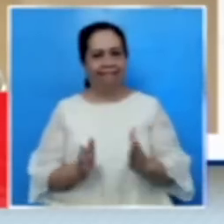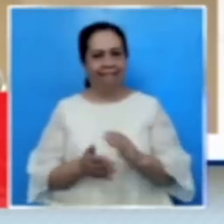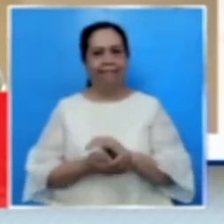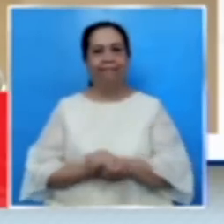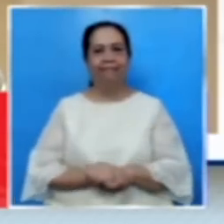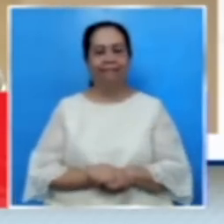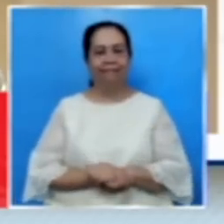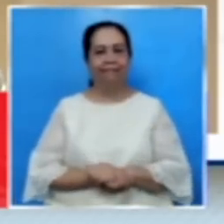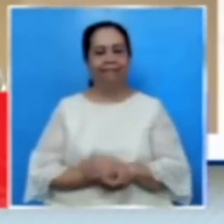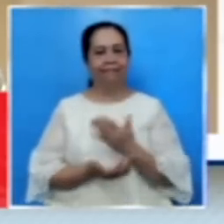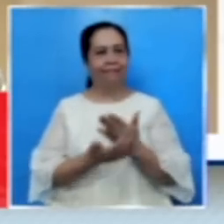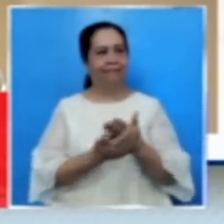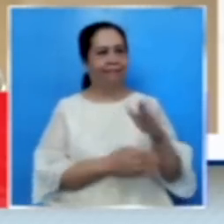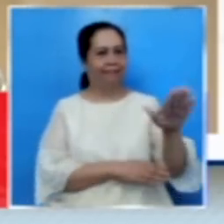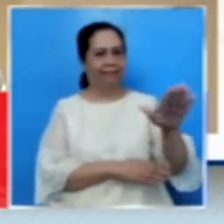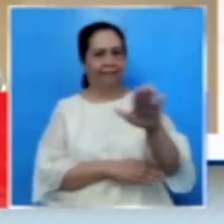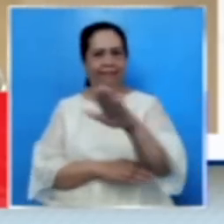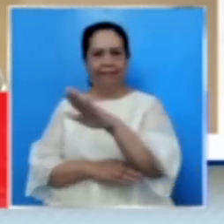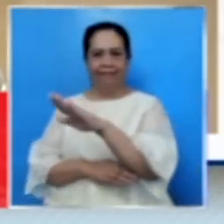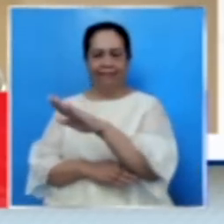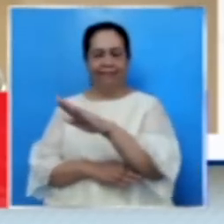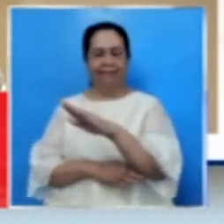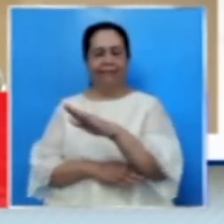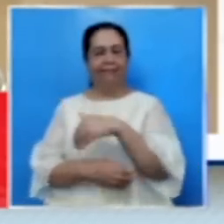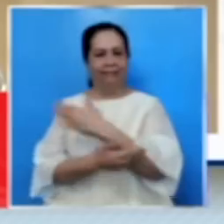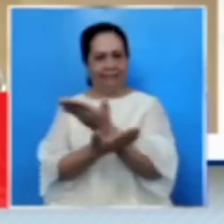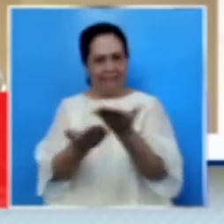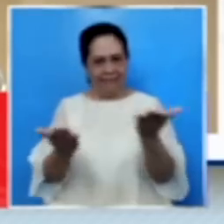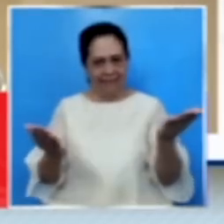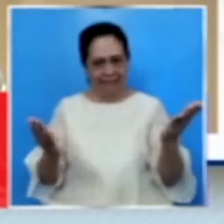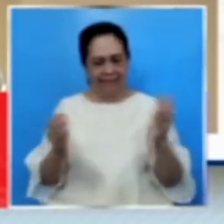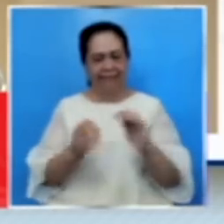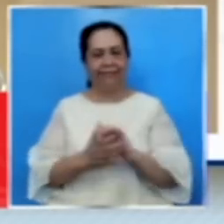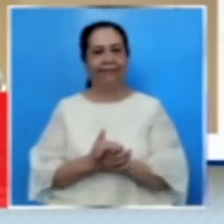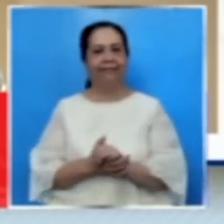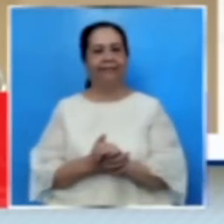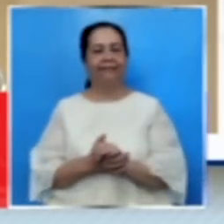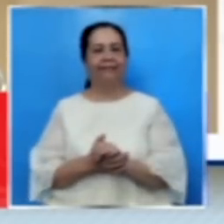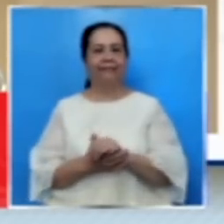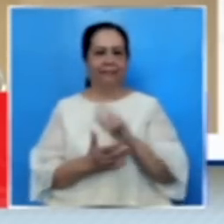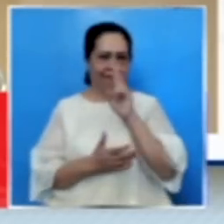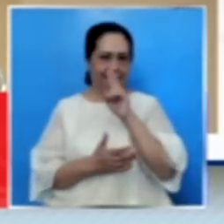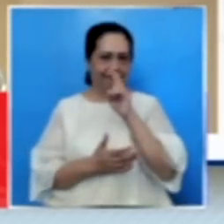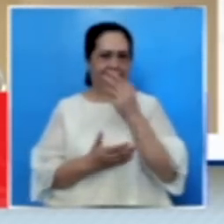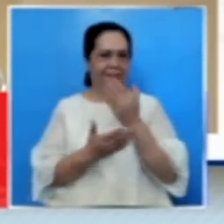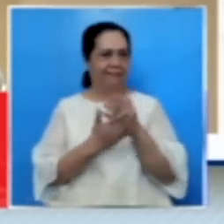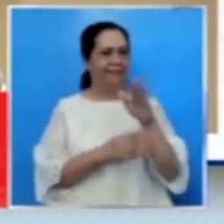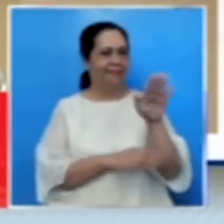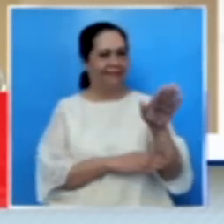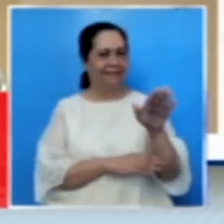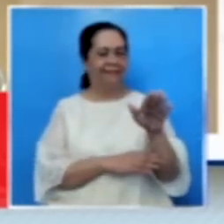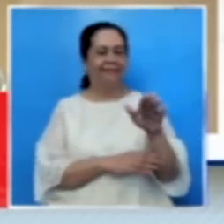Magandang hapon po sa inyong lahat. Maayong hapon sa inyong tanan.